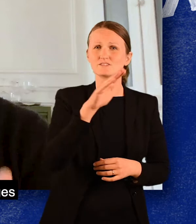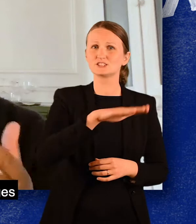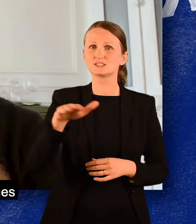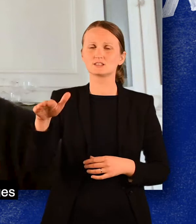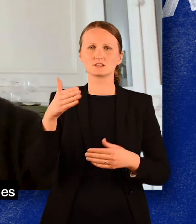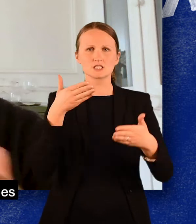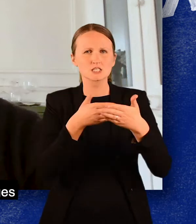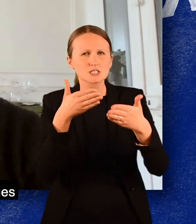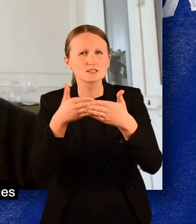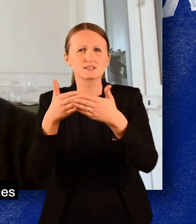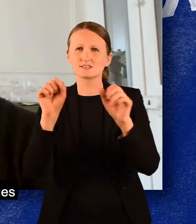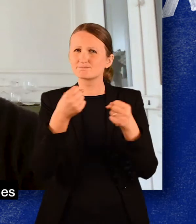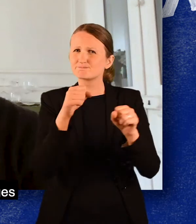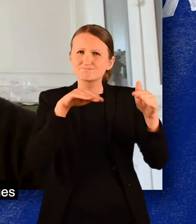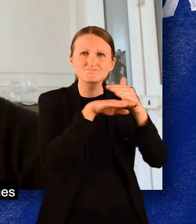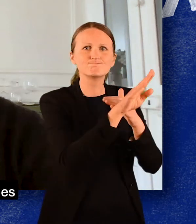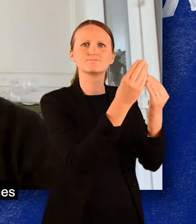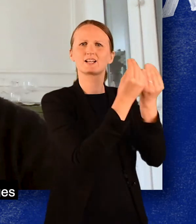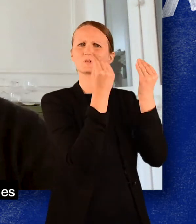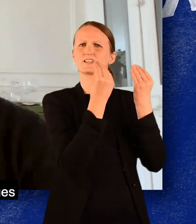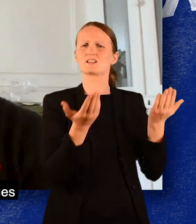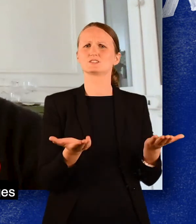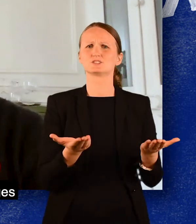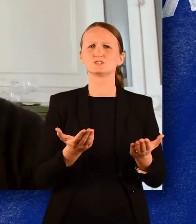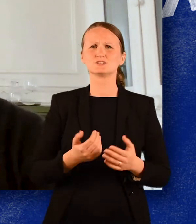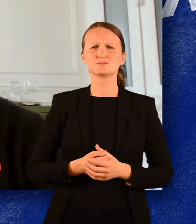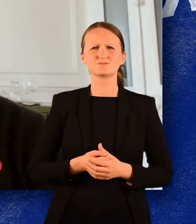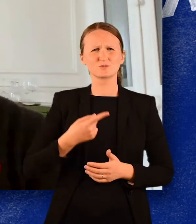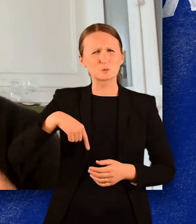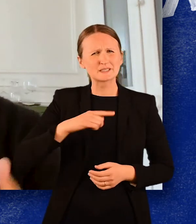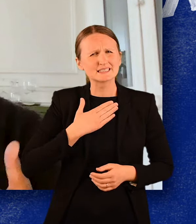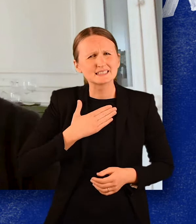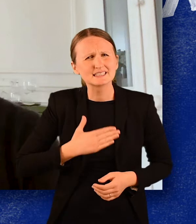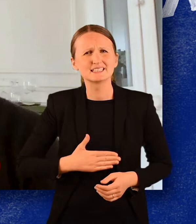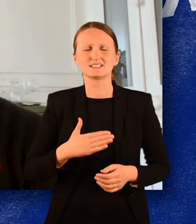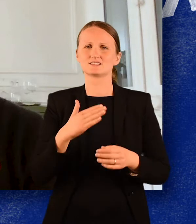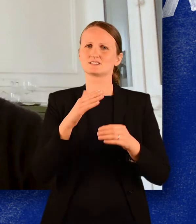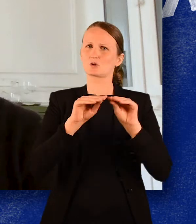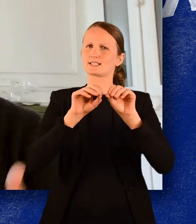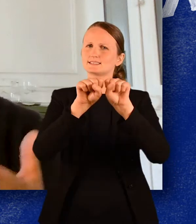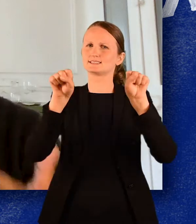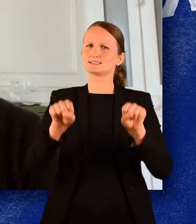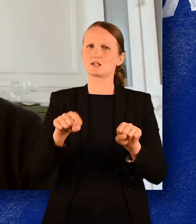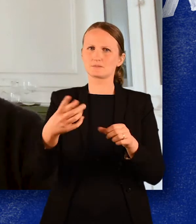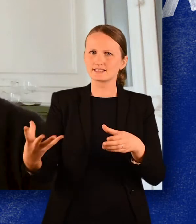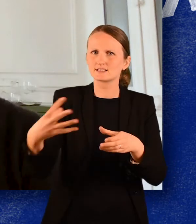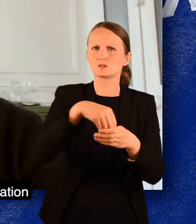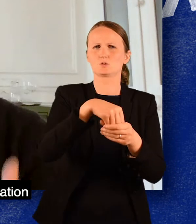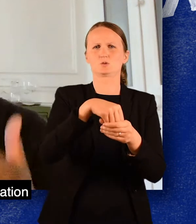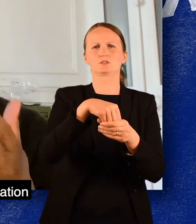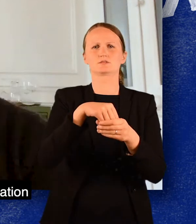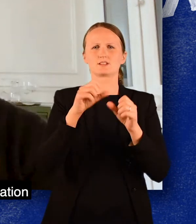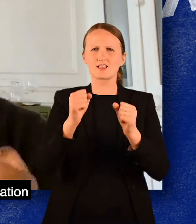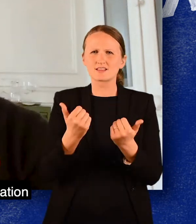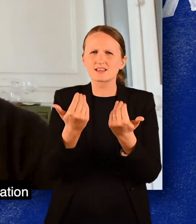there that are facing massive challenges in learning. We need education systems that are inclusive and